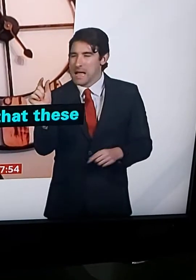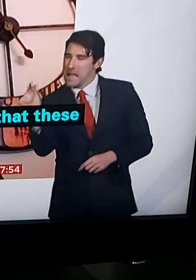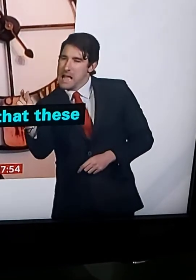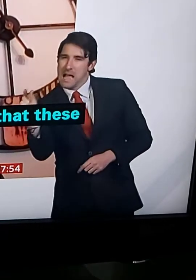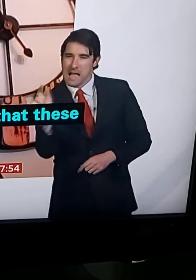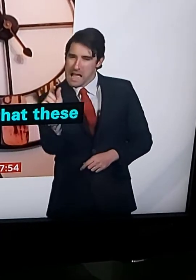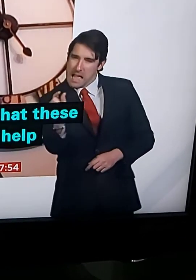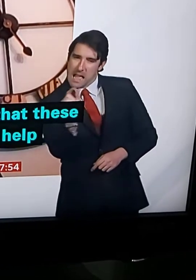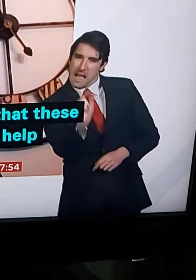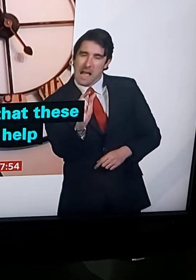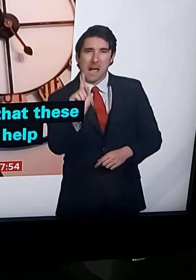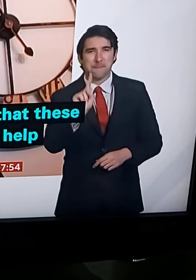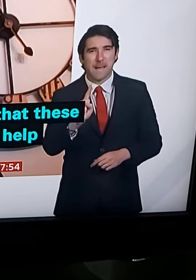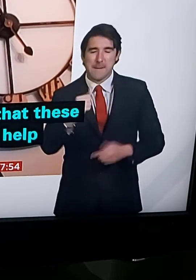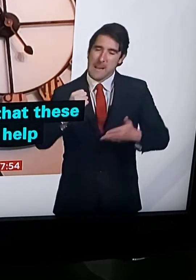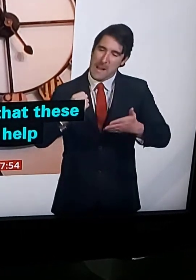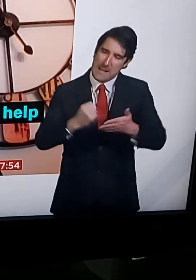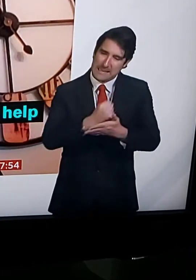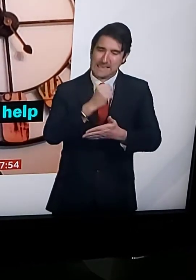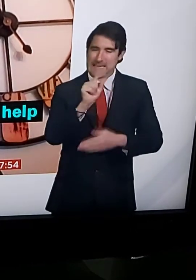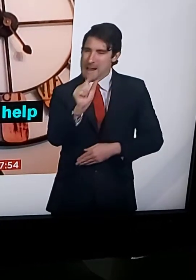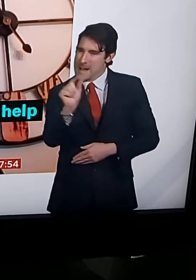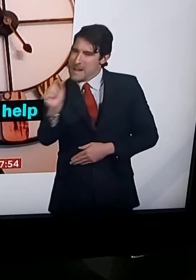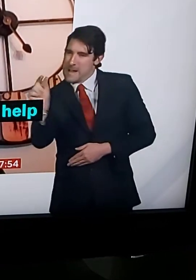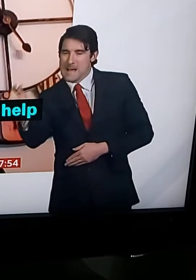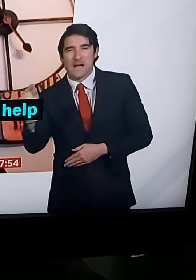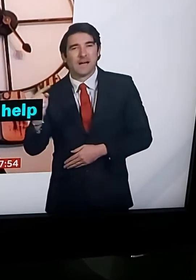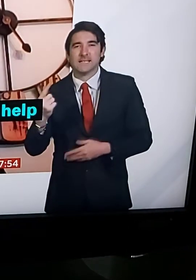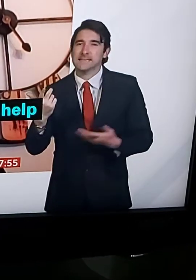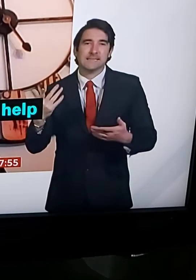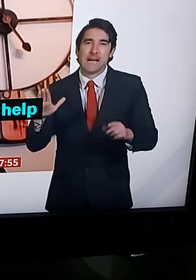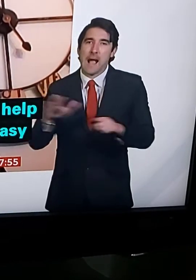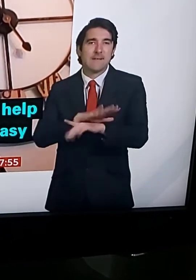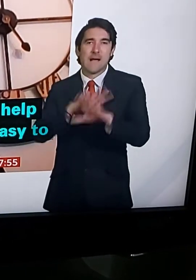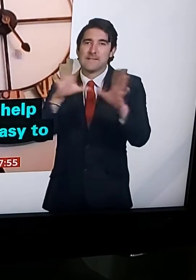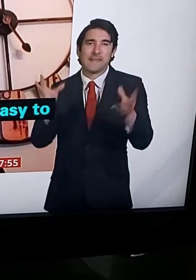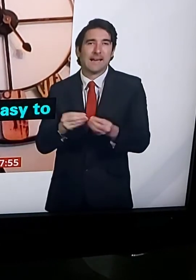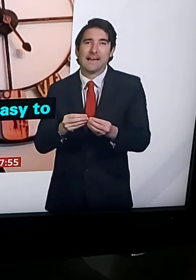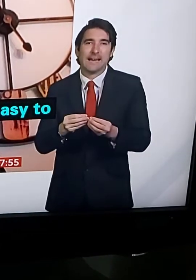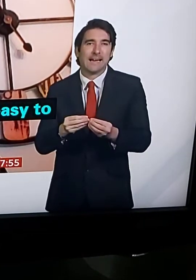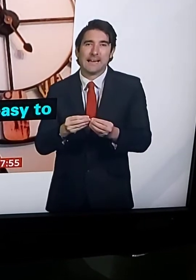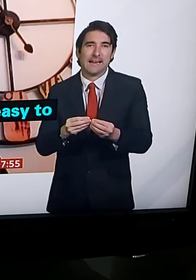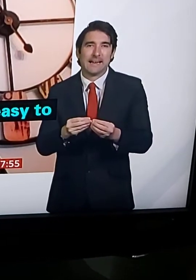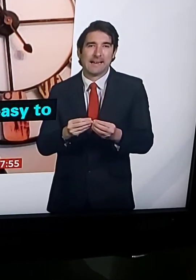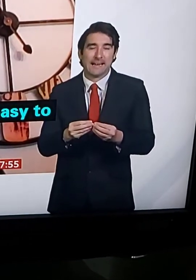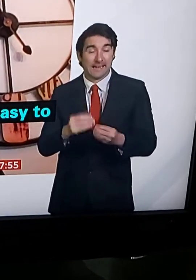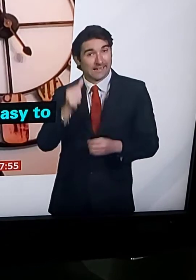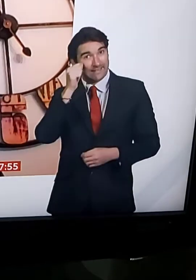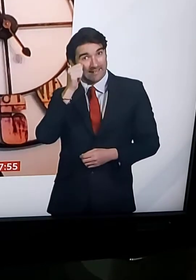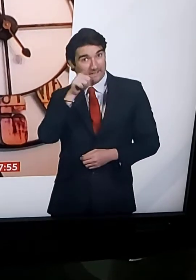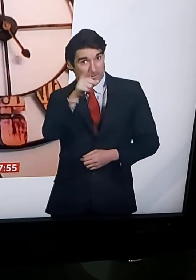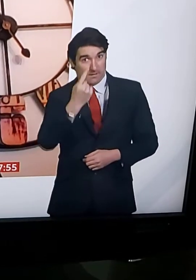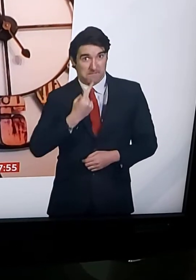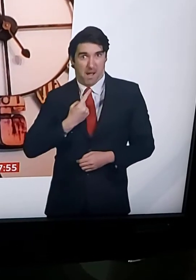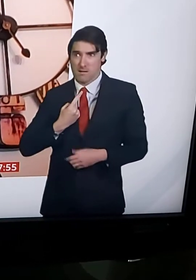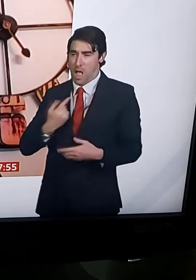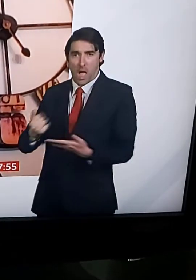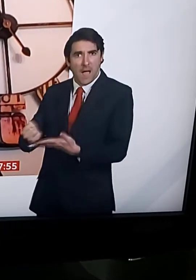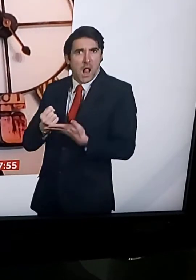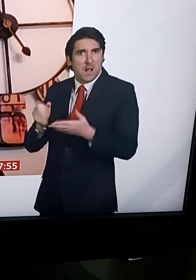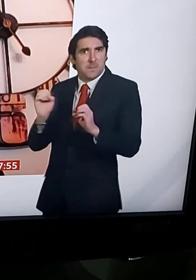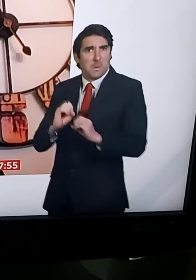but that can be it's easy to say, but very hard for those individuals concerned. There is a broad package